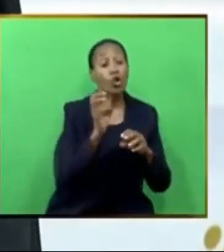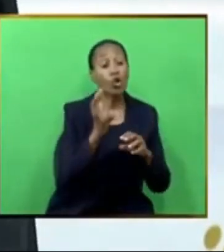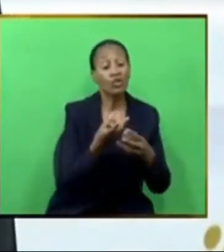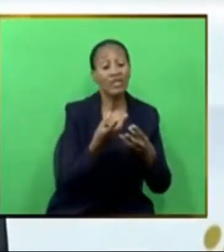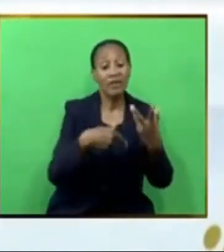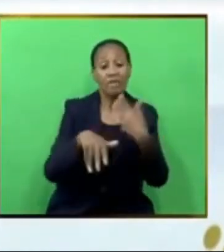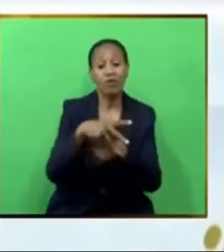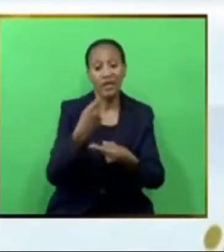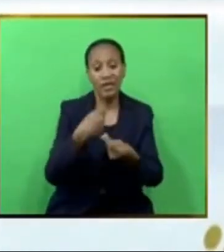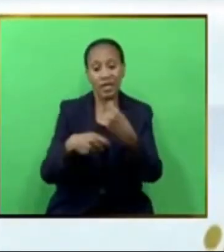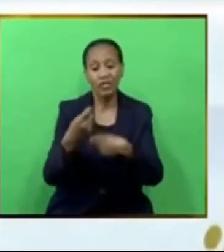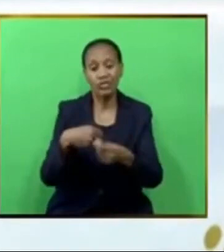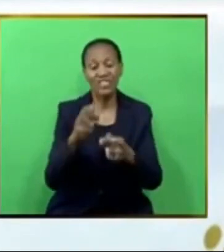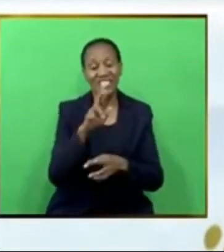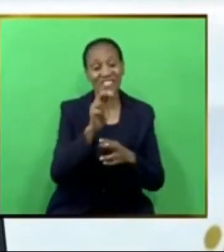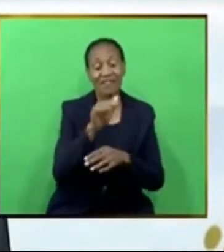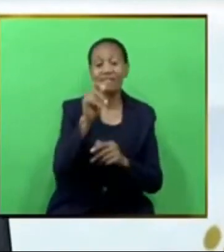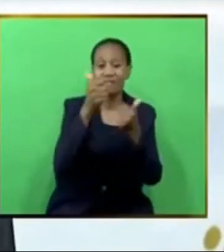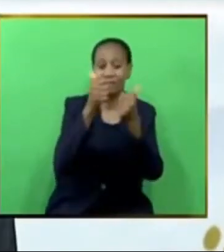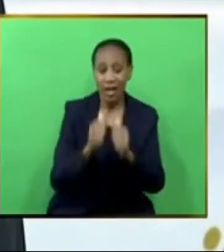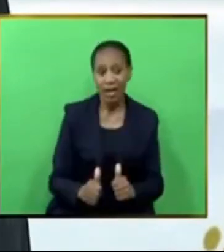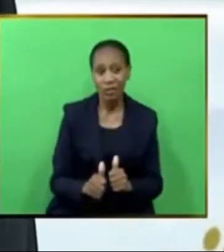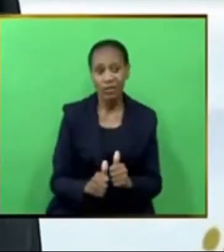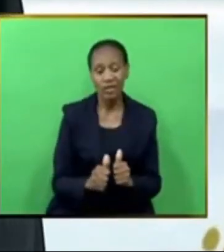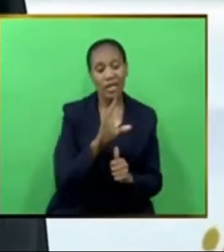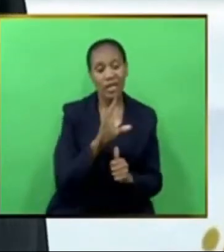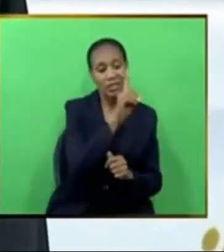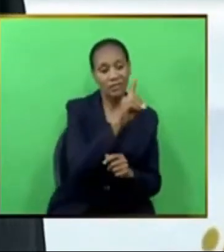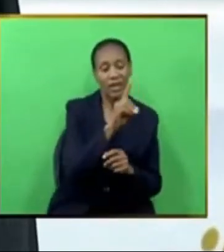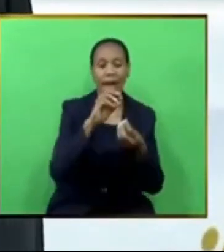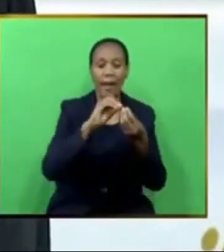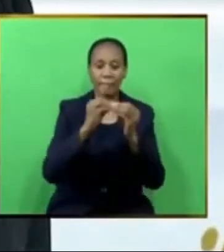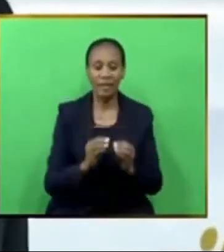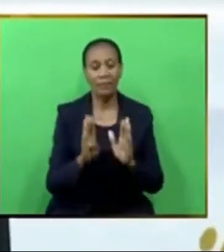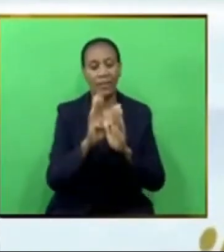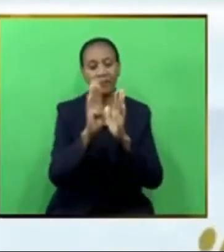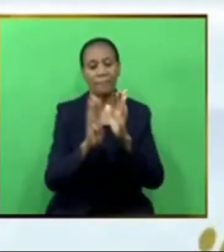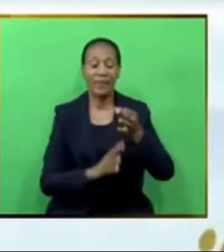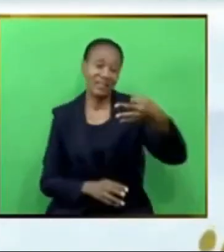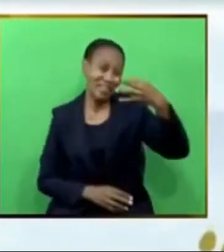exchange contingency reserve account deferral amendment bill.